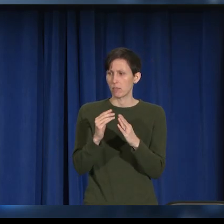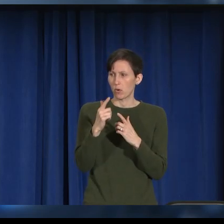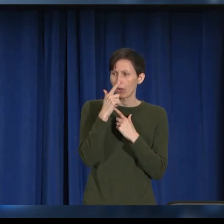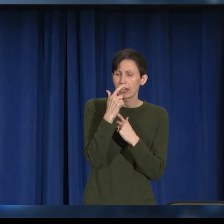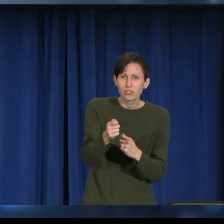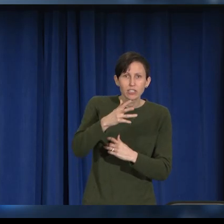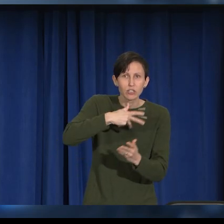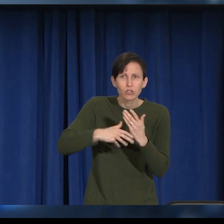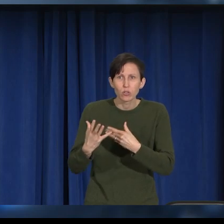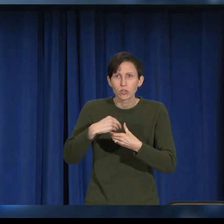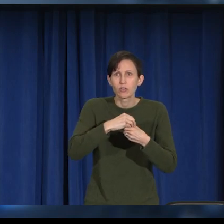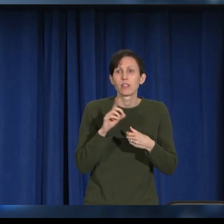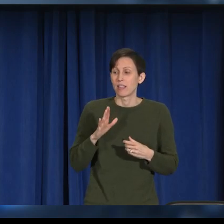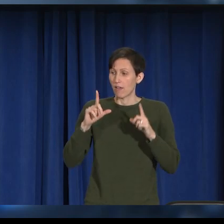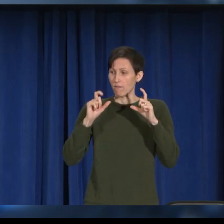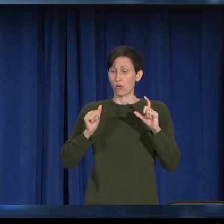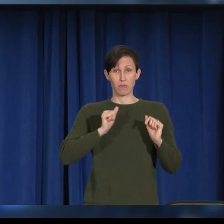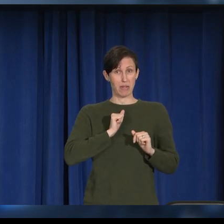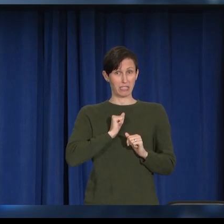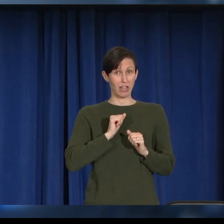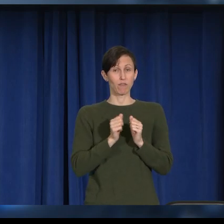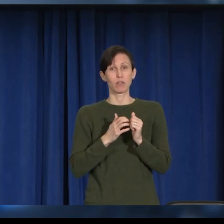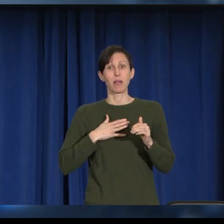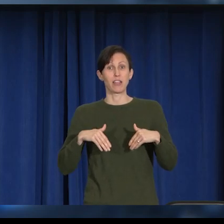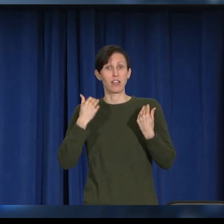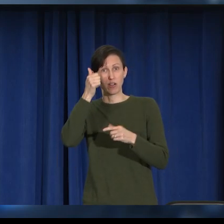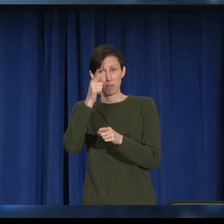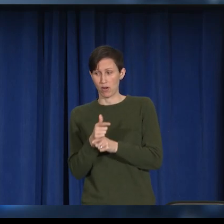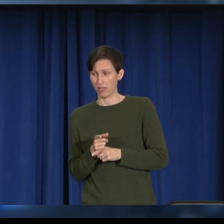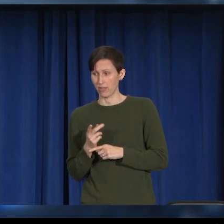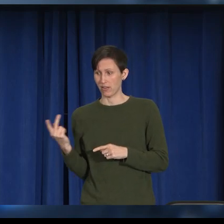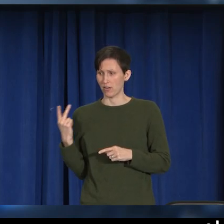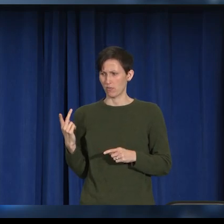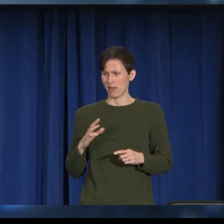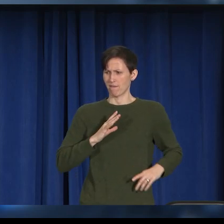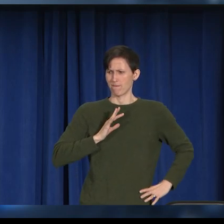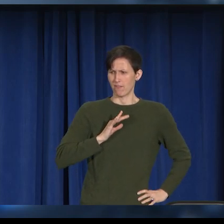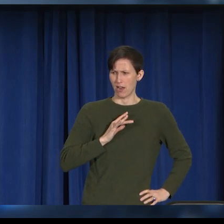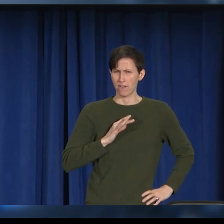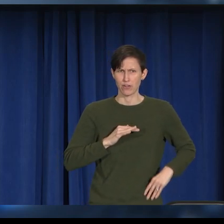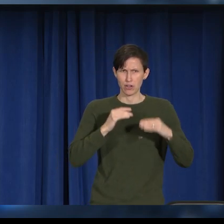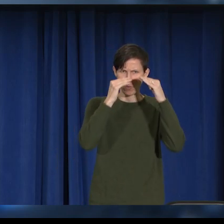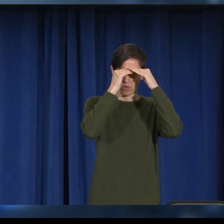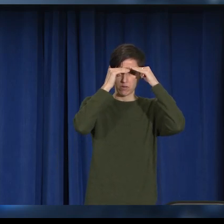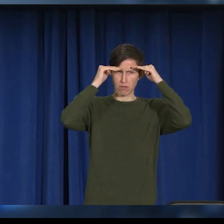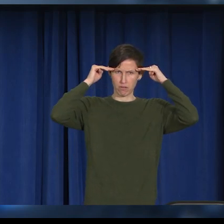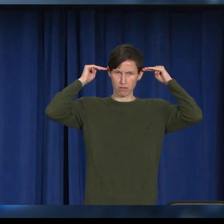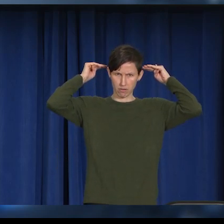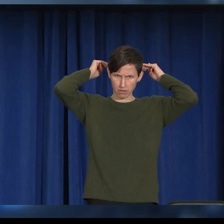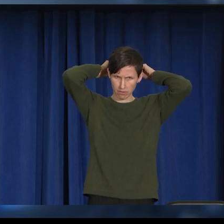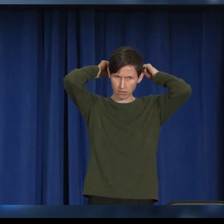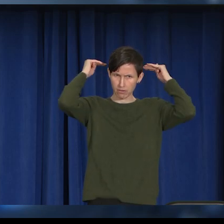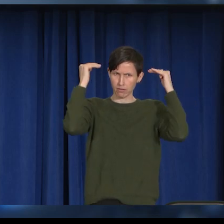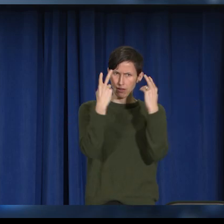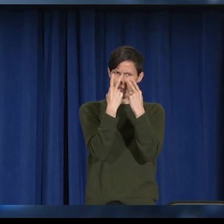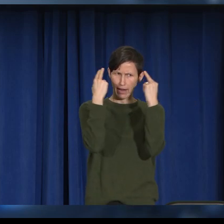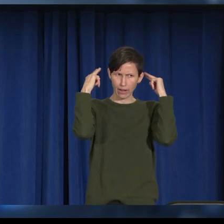inclusion, this is a photo of myself, my younger brother, with very, very cool bowl cut haircuts. Thanks, Mum, for